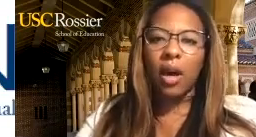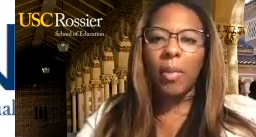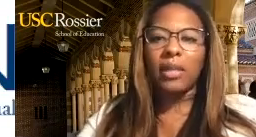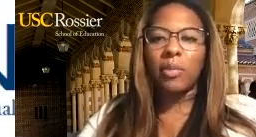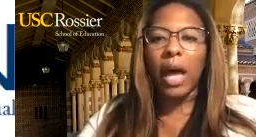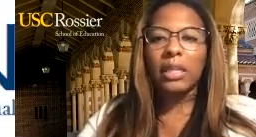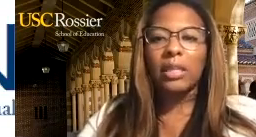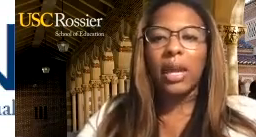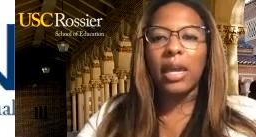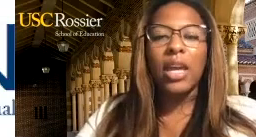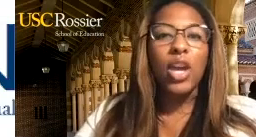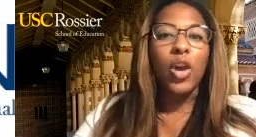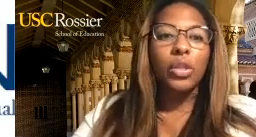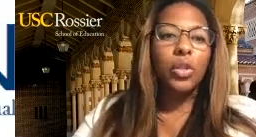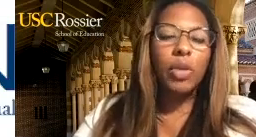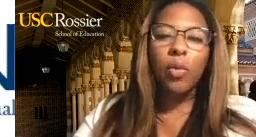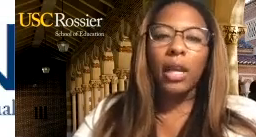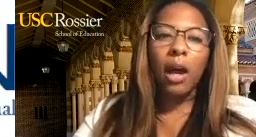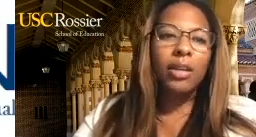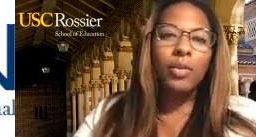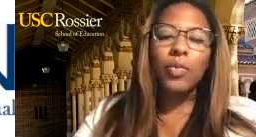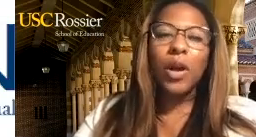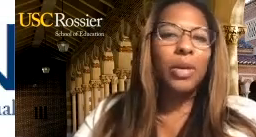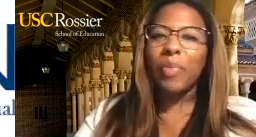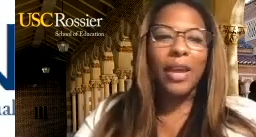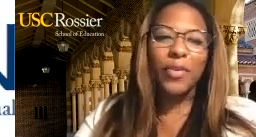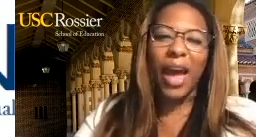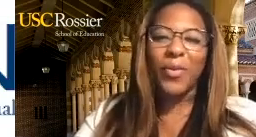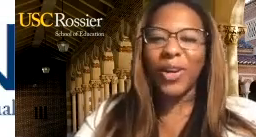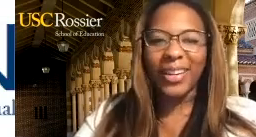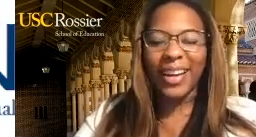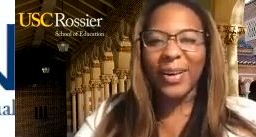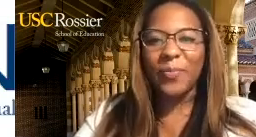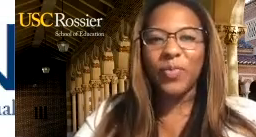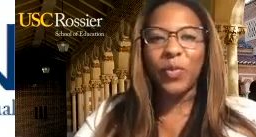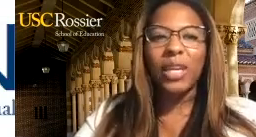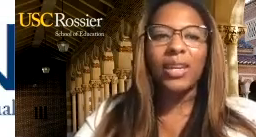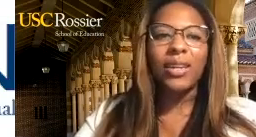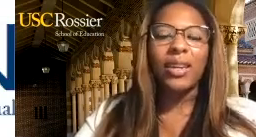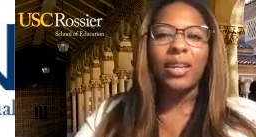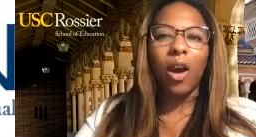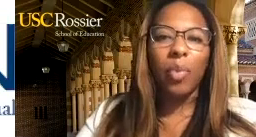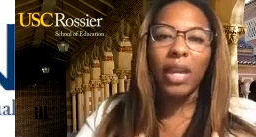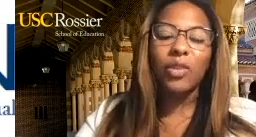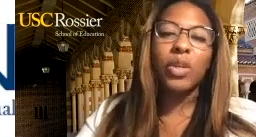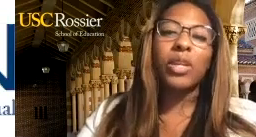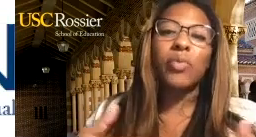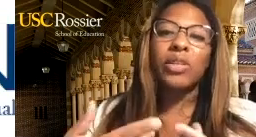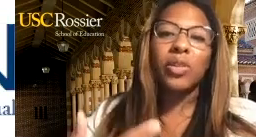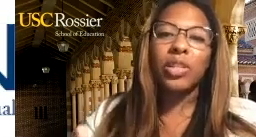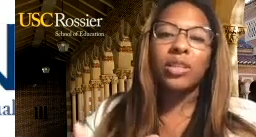combating anti-Blackness. And to be quite honest, we don't get paid for that work. We are paid